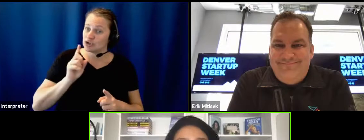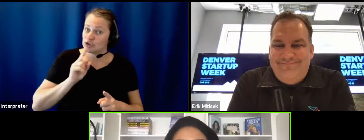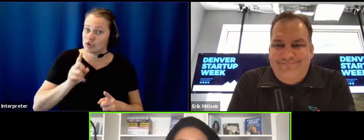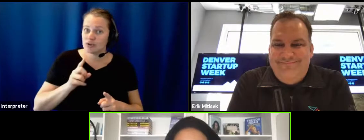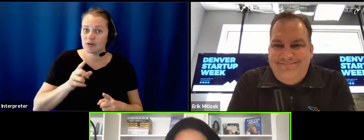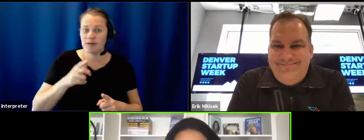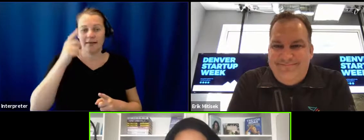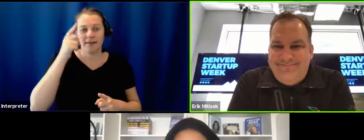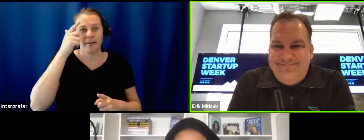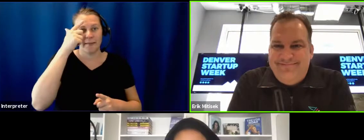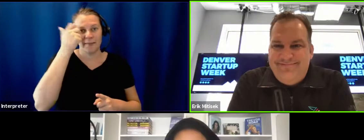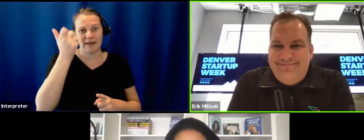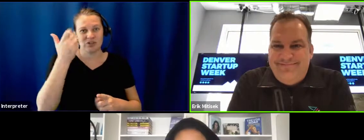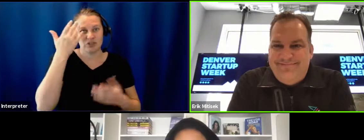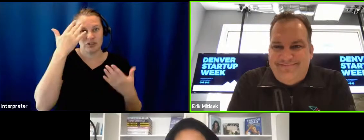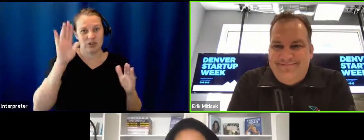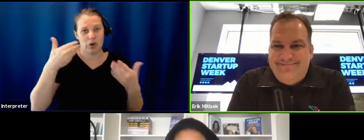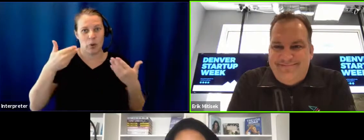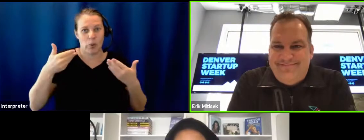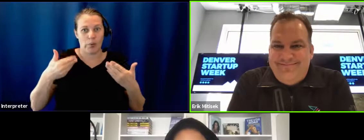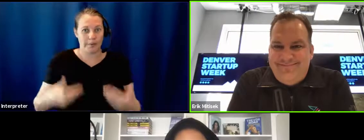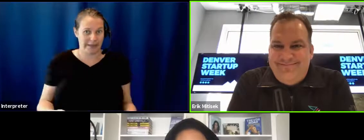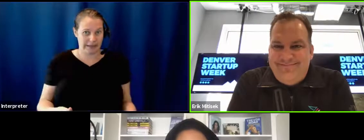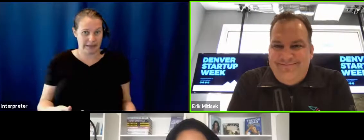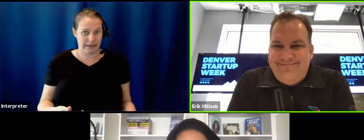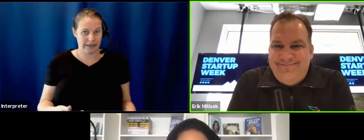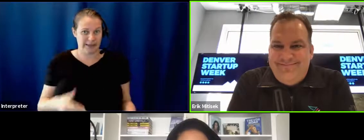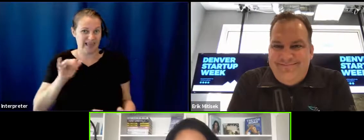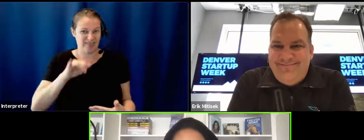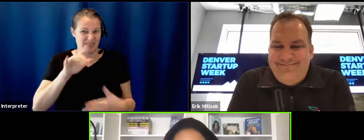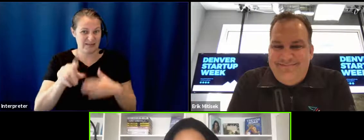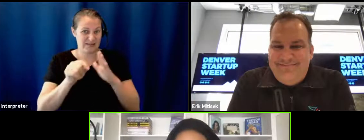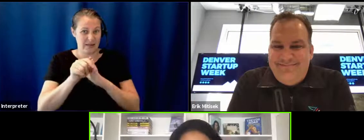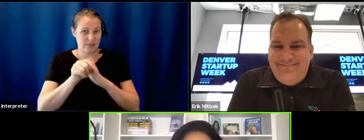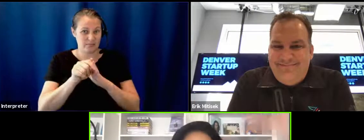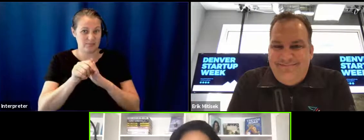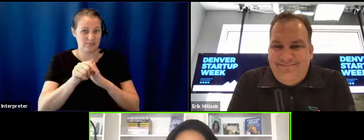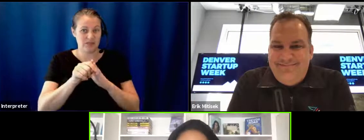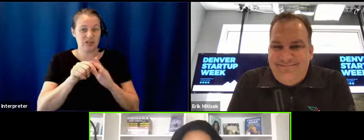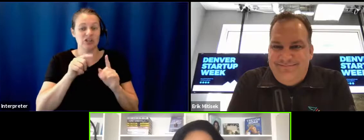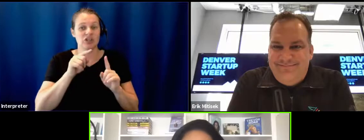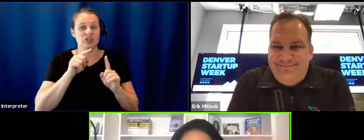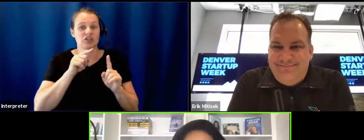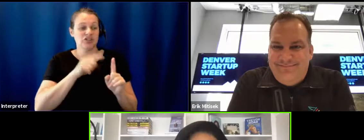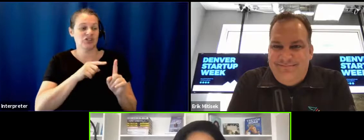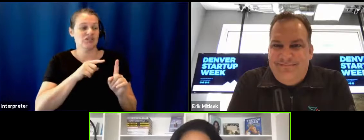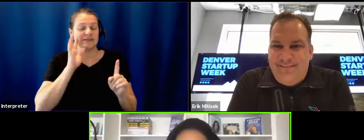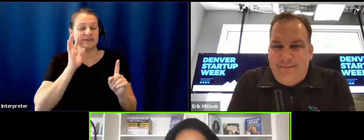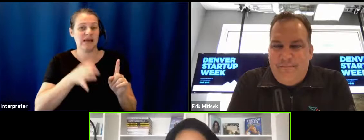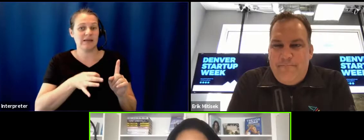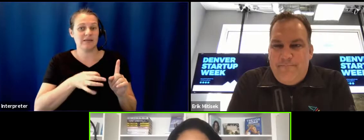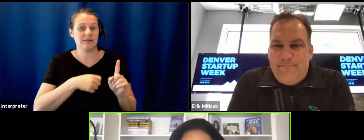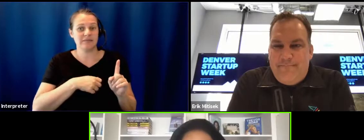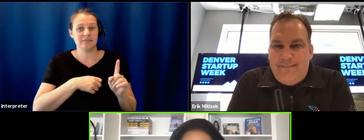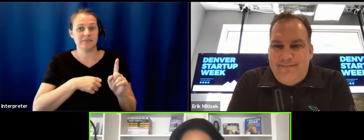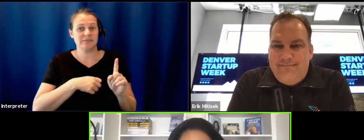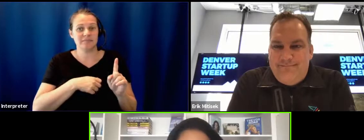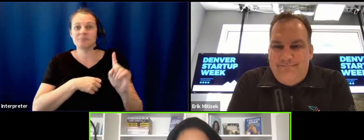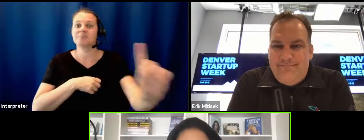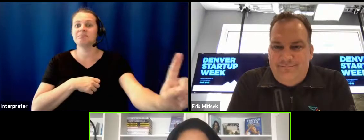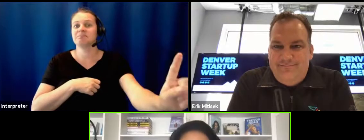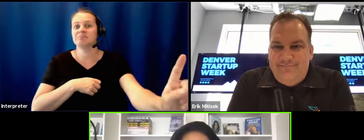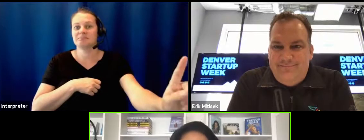didn't know me at the time, she just like beelined it and just went somewhere else and just wouldn't give me the time of day.